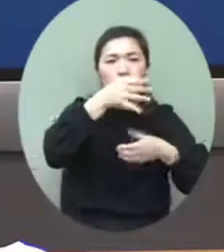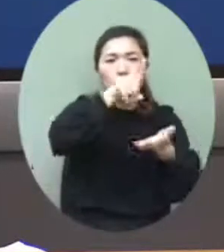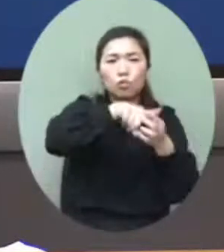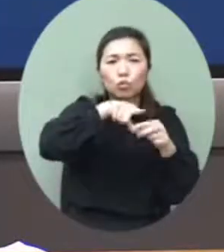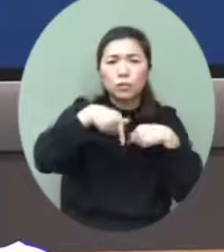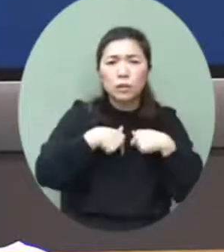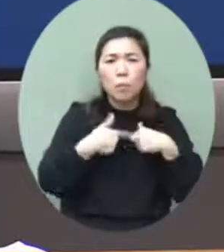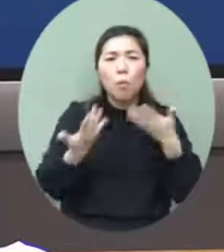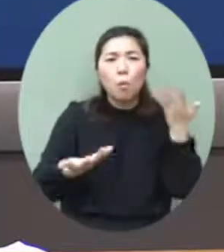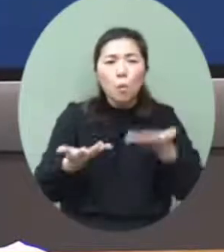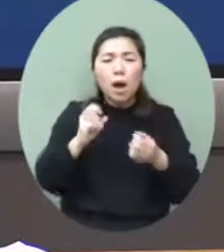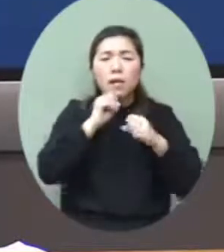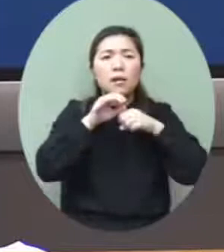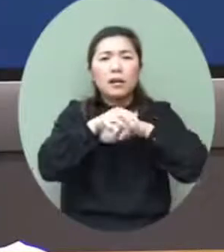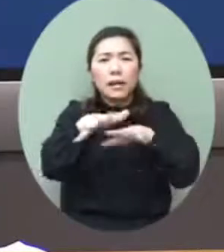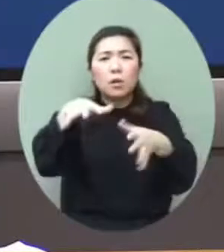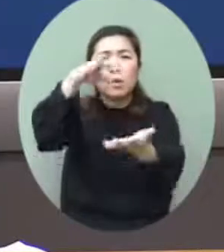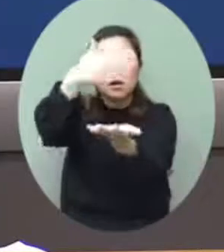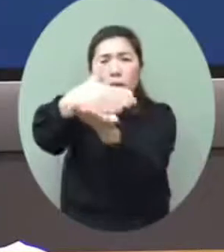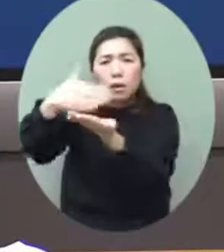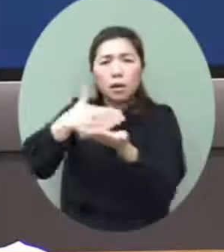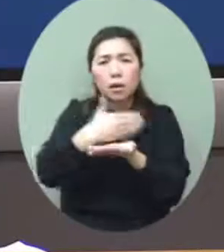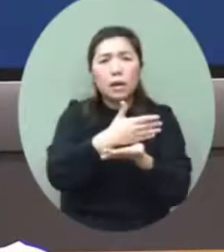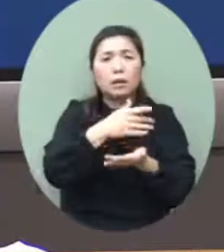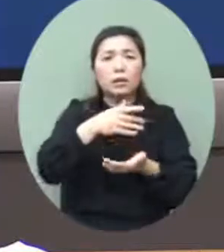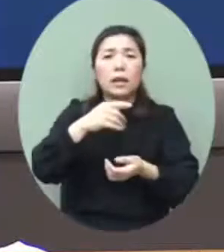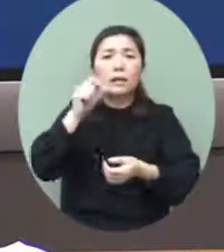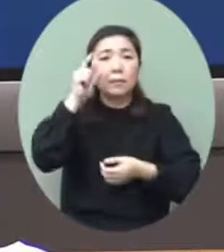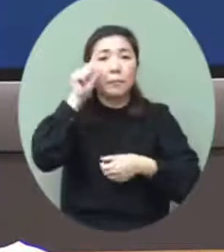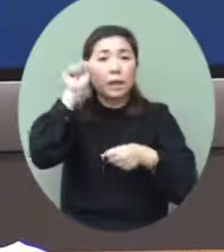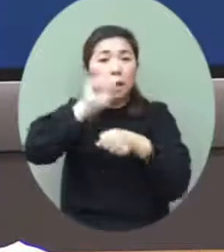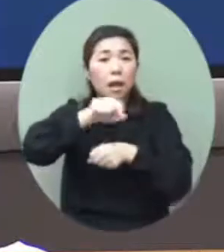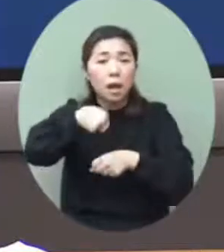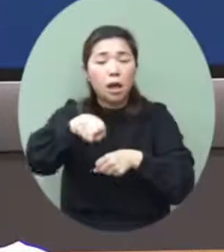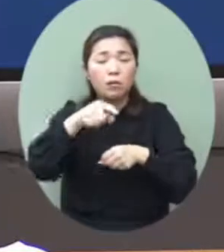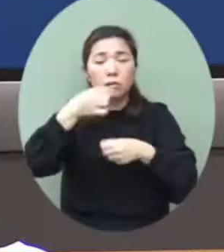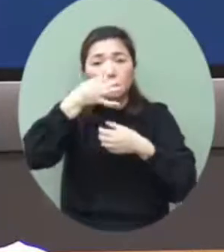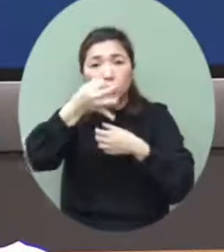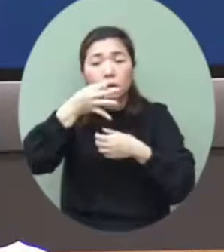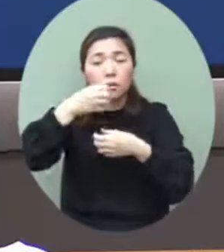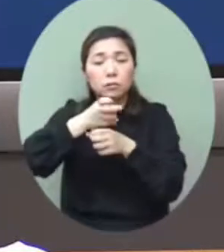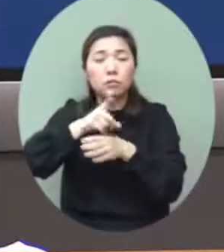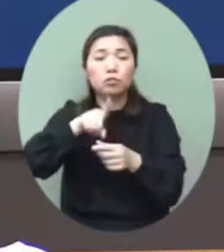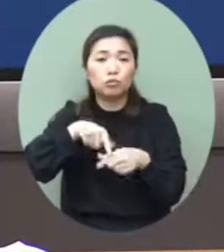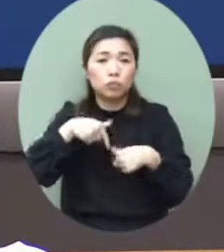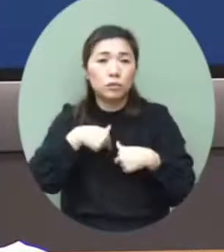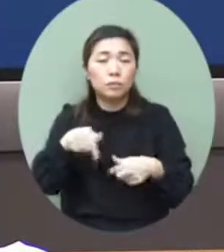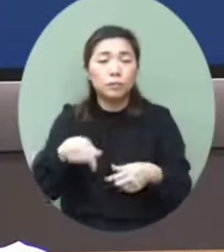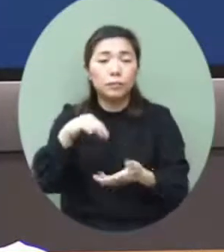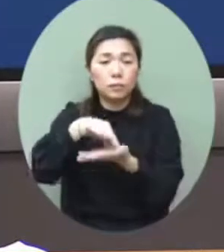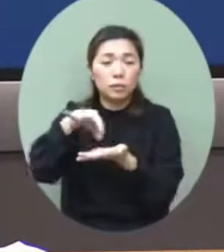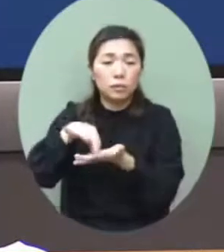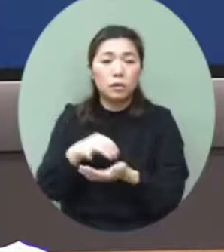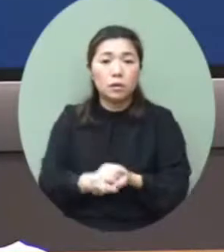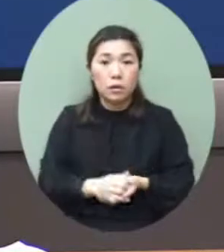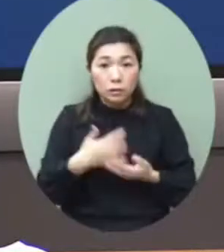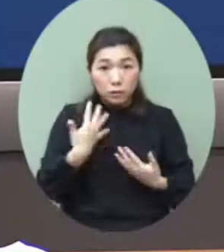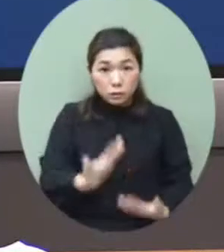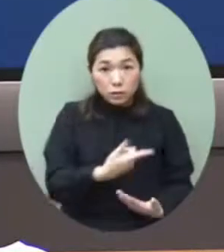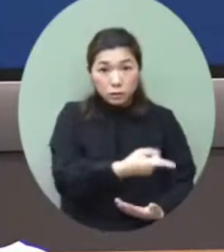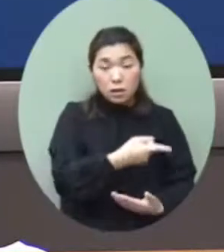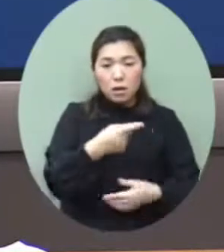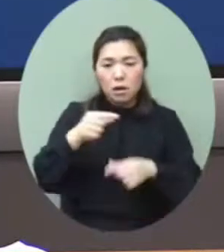basis. They are being conducted at community testing centers and mobile specimen stations. Given